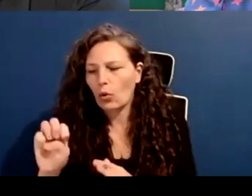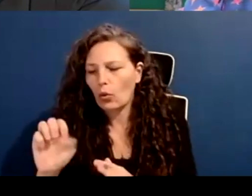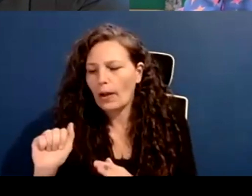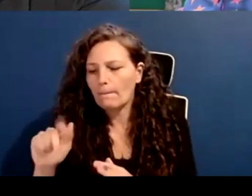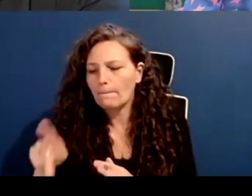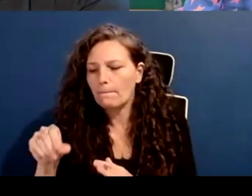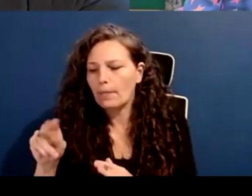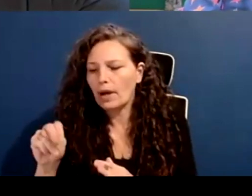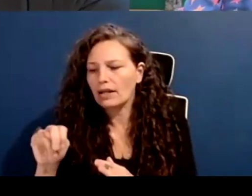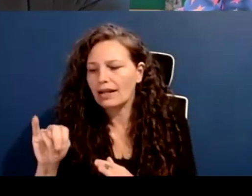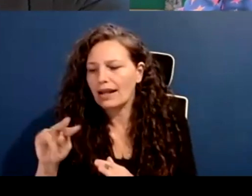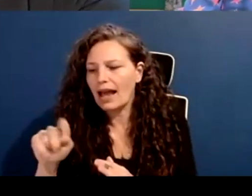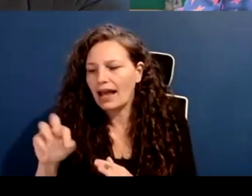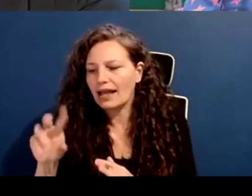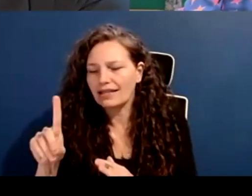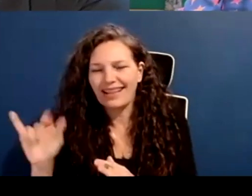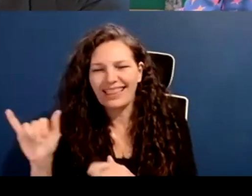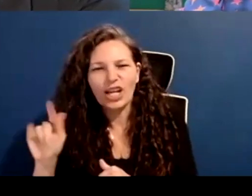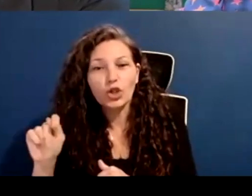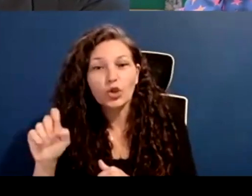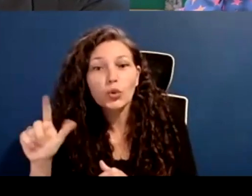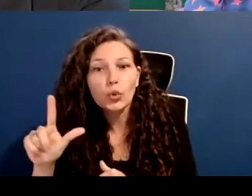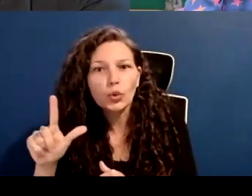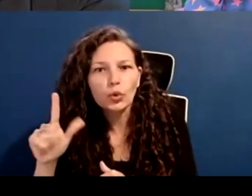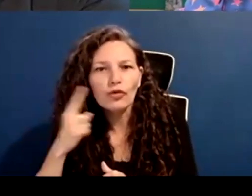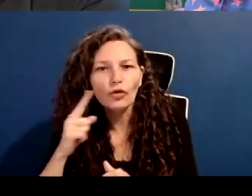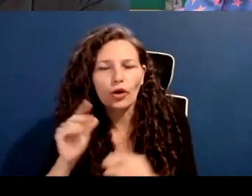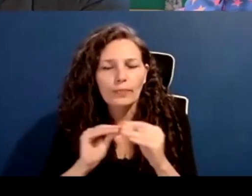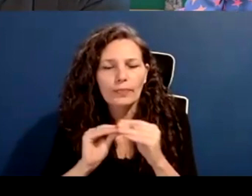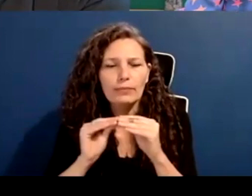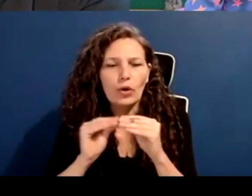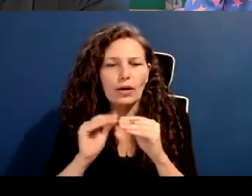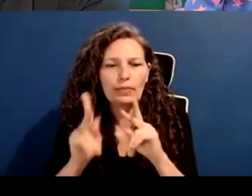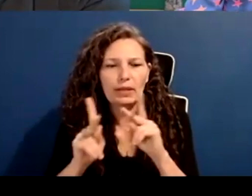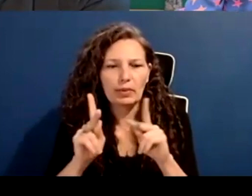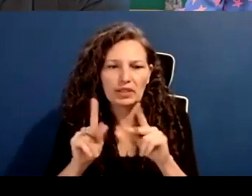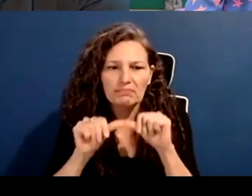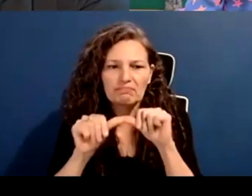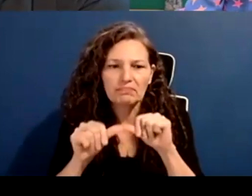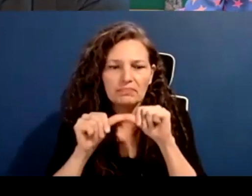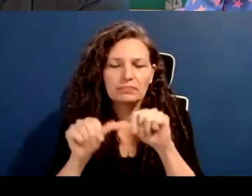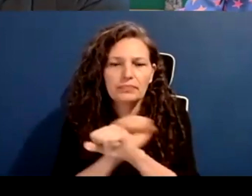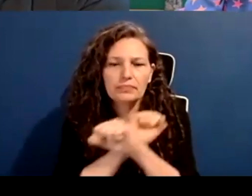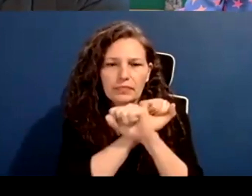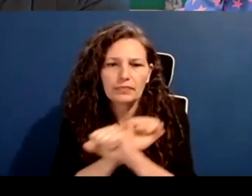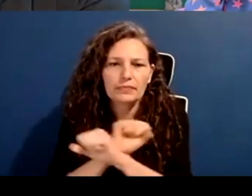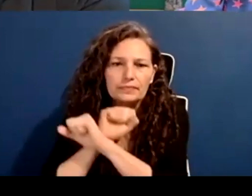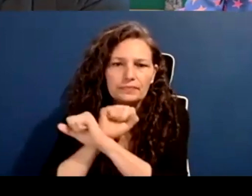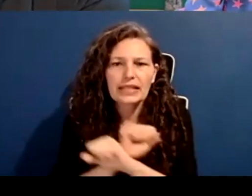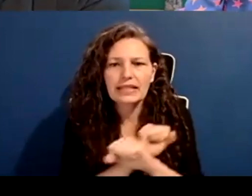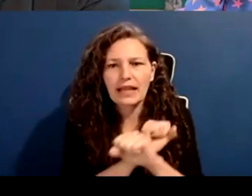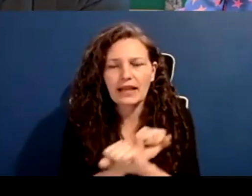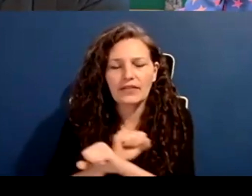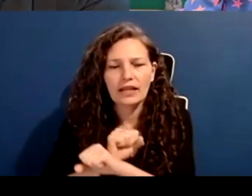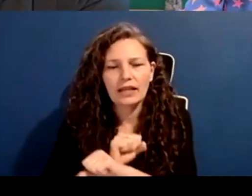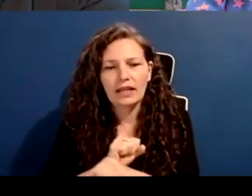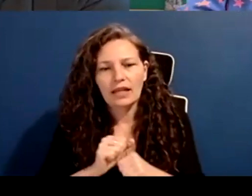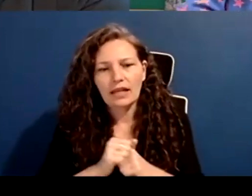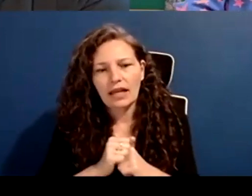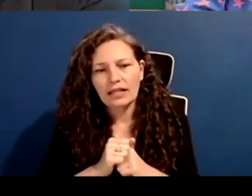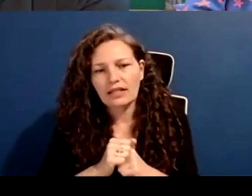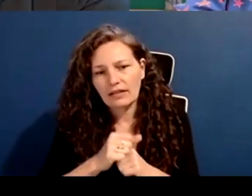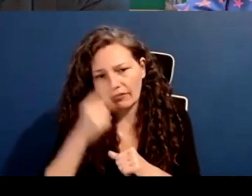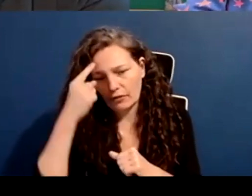over enslaved and Black folks within the United States post-antebellum period.